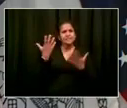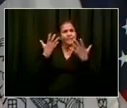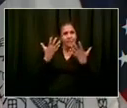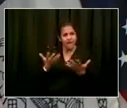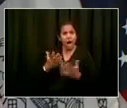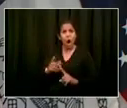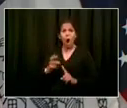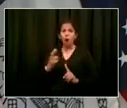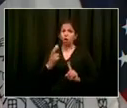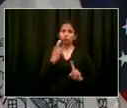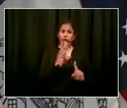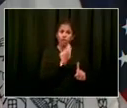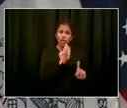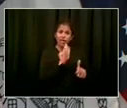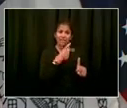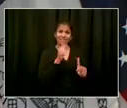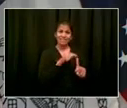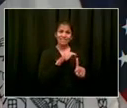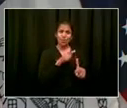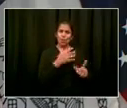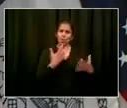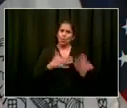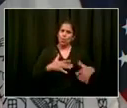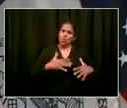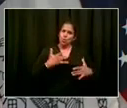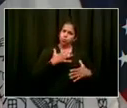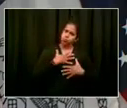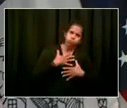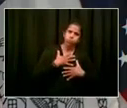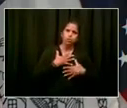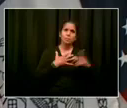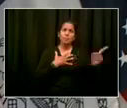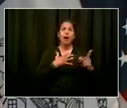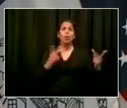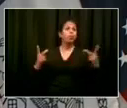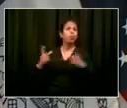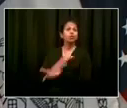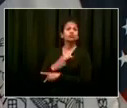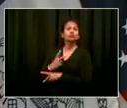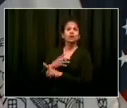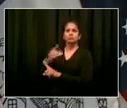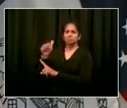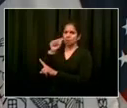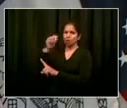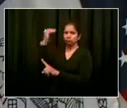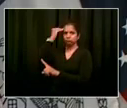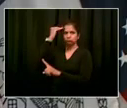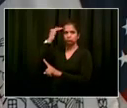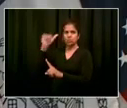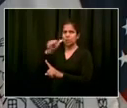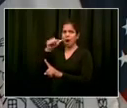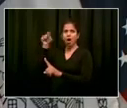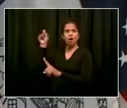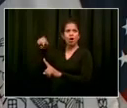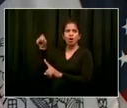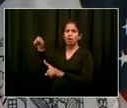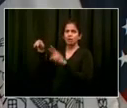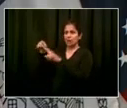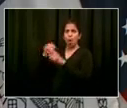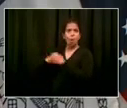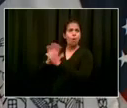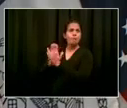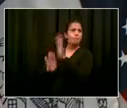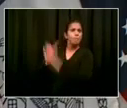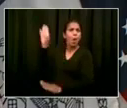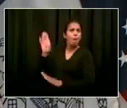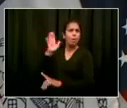expressed even deeper concerns about bars and nightclubs. If restaurants have been a challenge around the world, bars and nightclubs